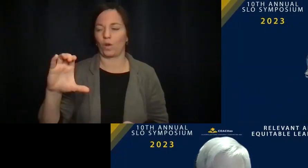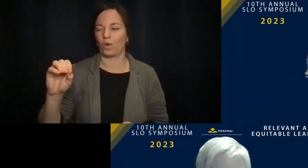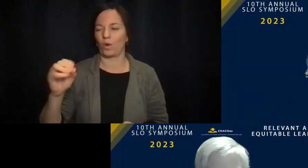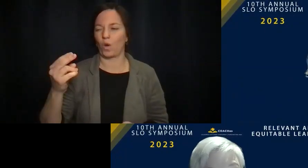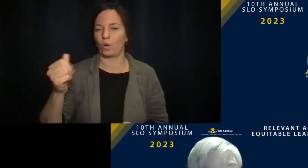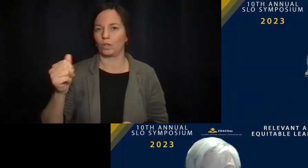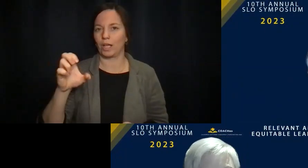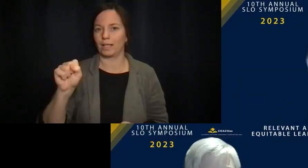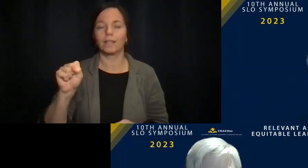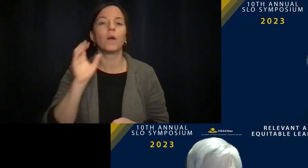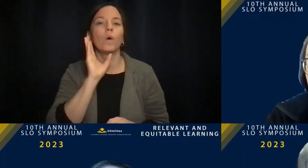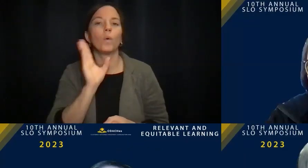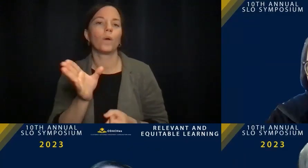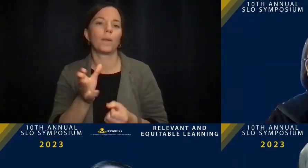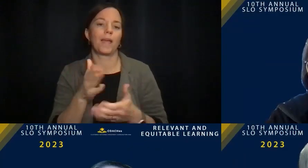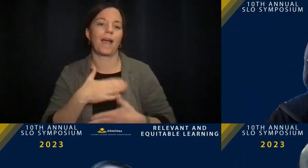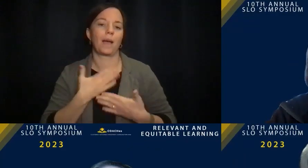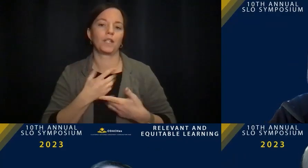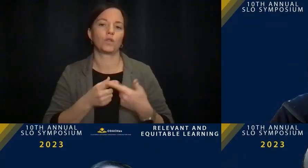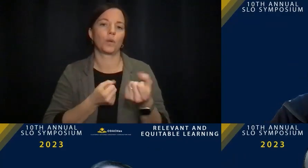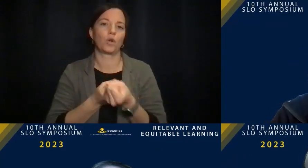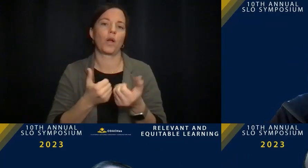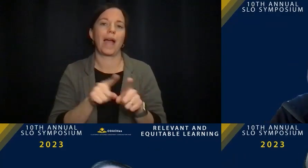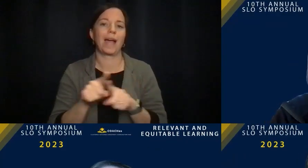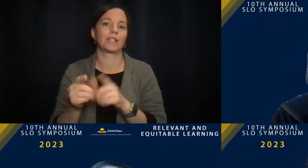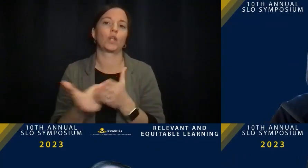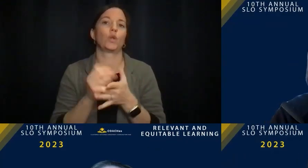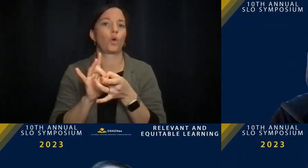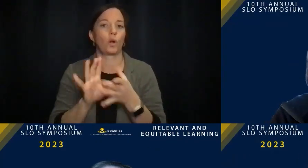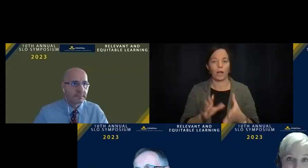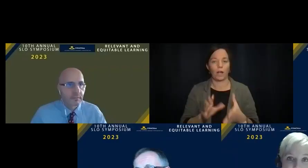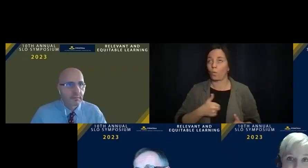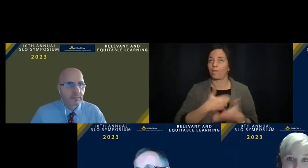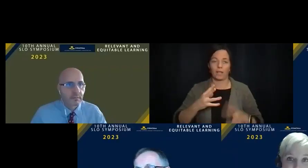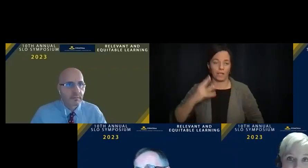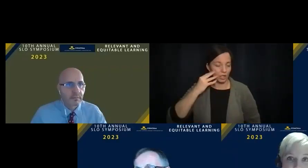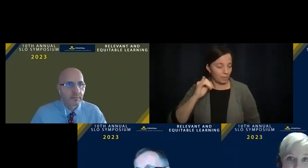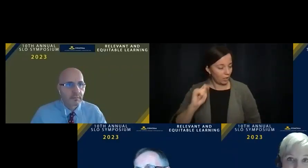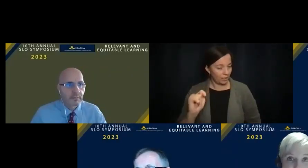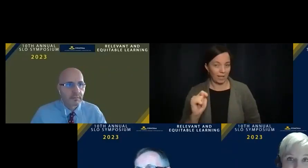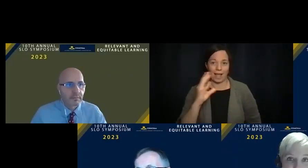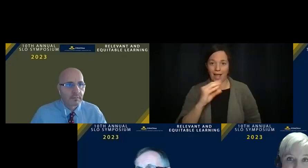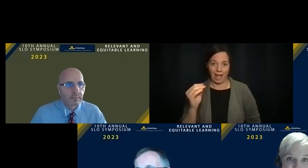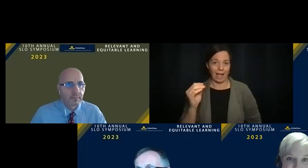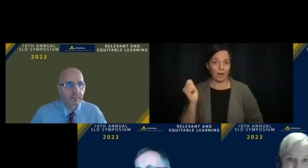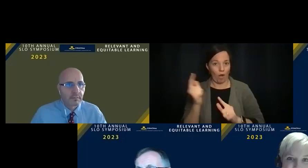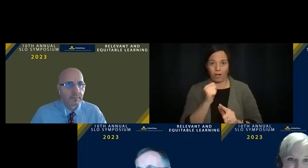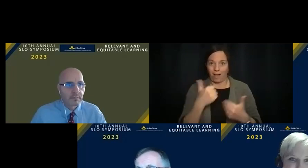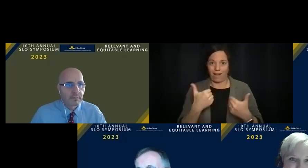you and answer any of those questions you have as a new coordinator. We have all been there and all not